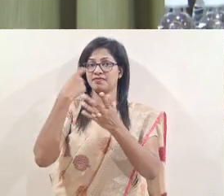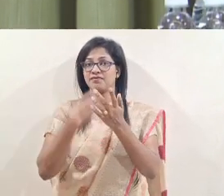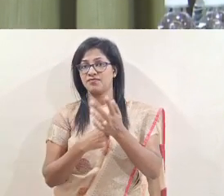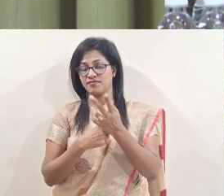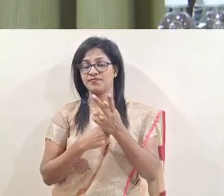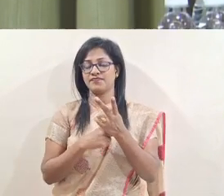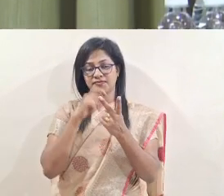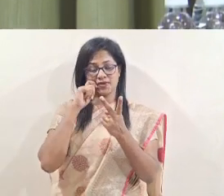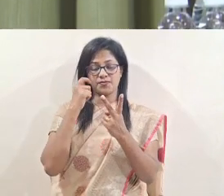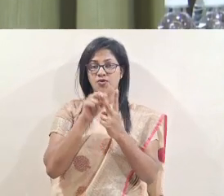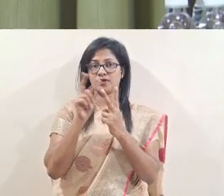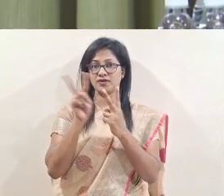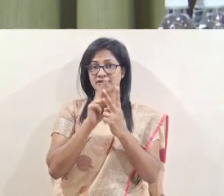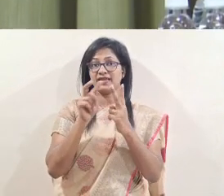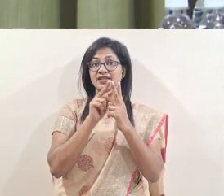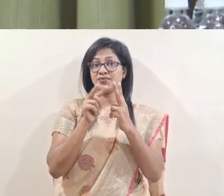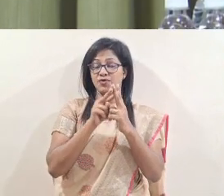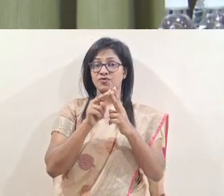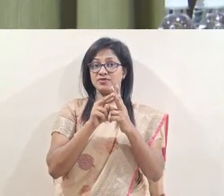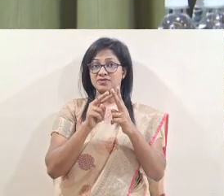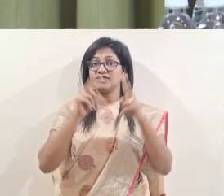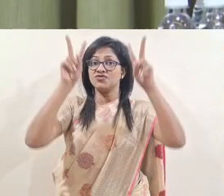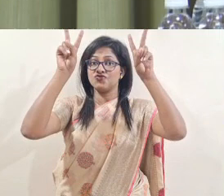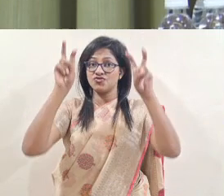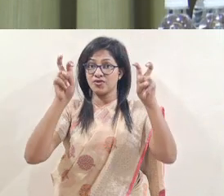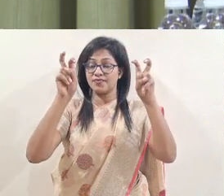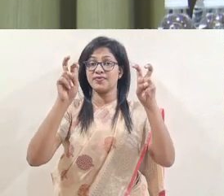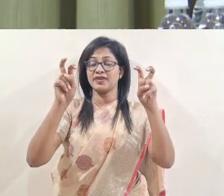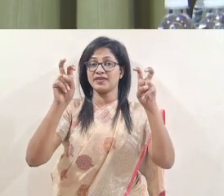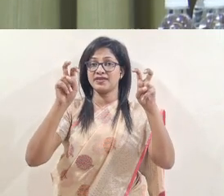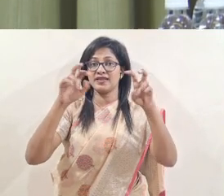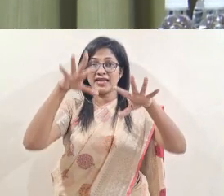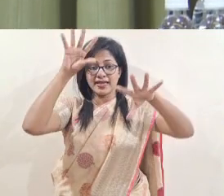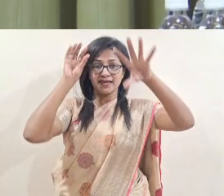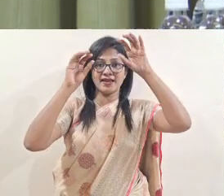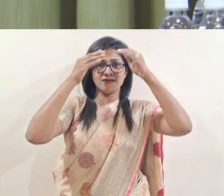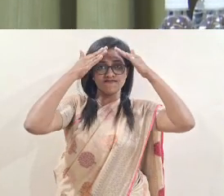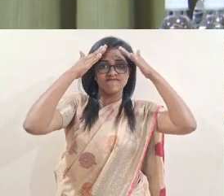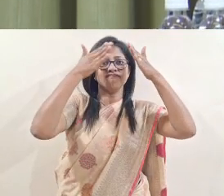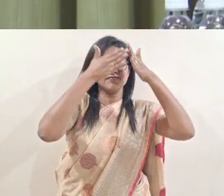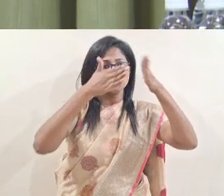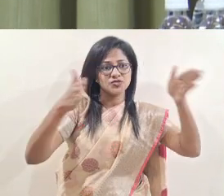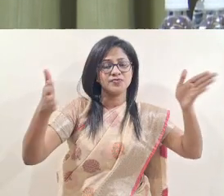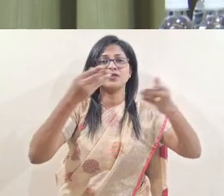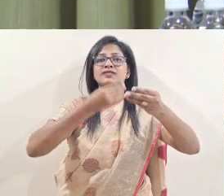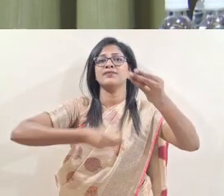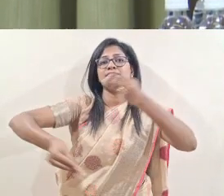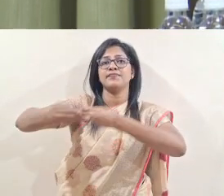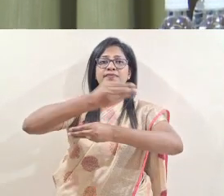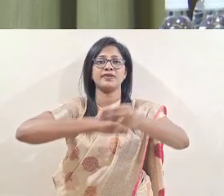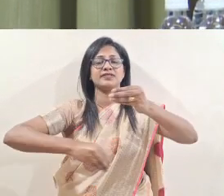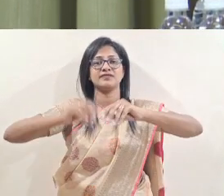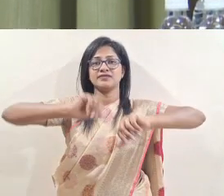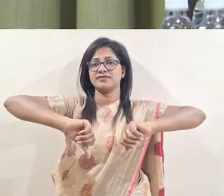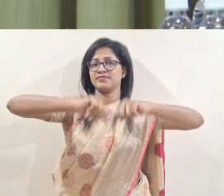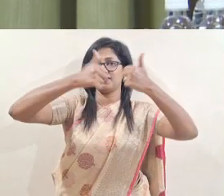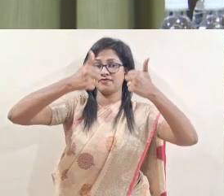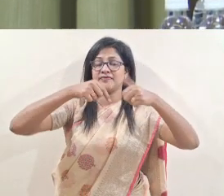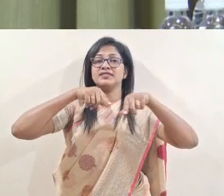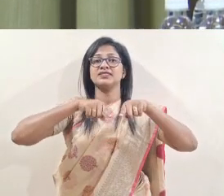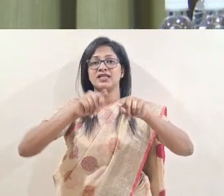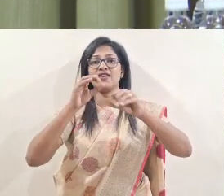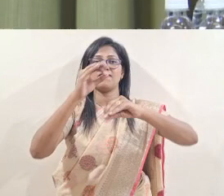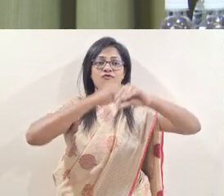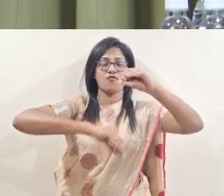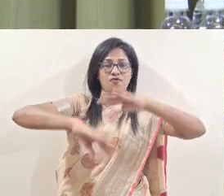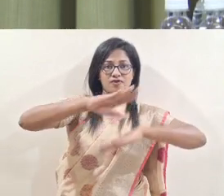They are talking on exploring the commercial performance of self-organized mixed-use streets